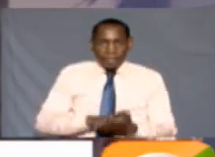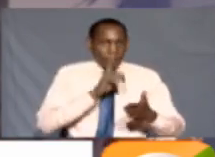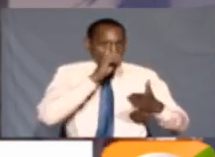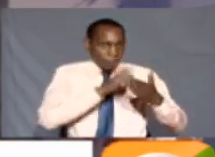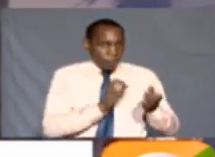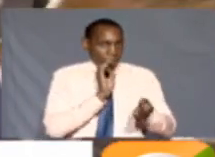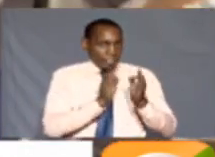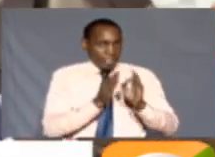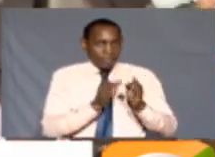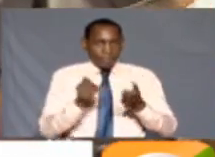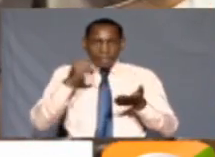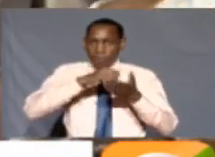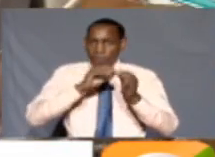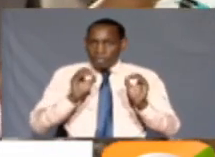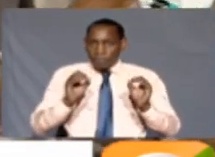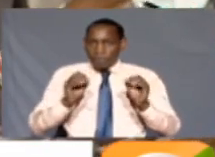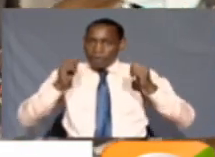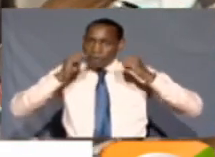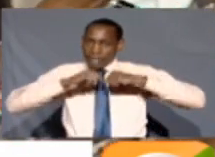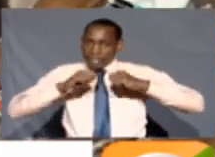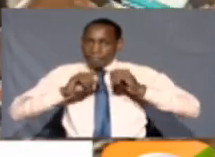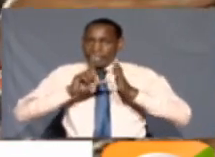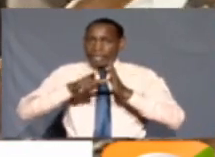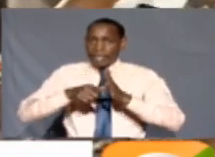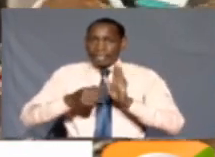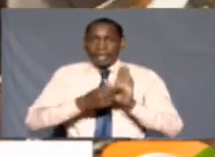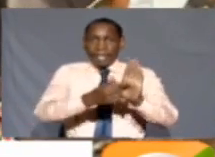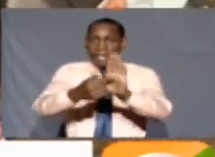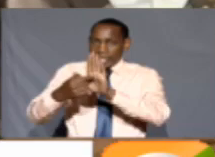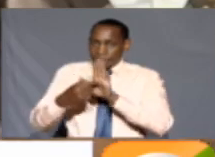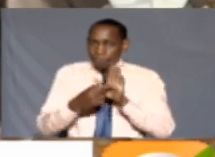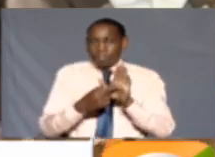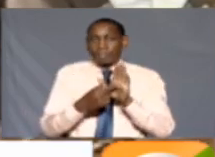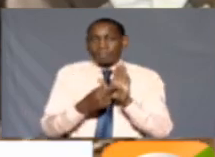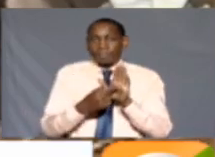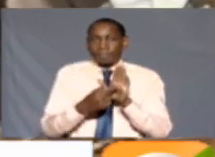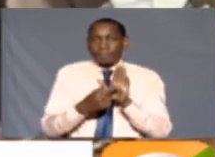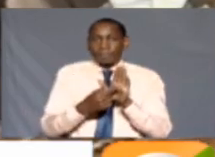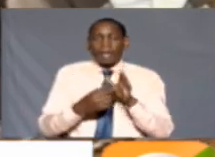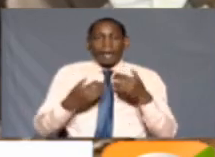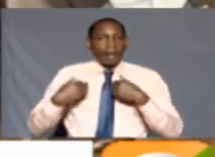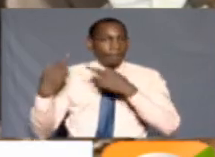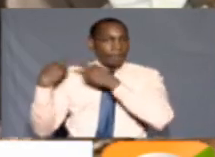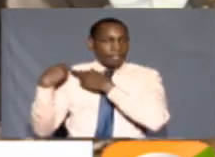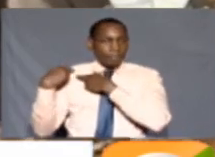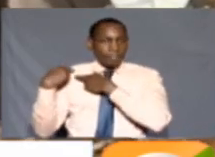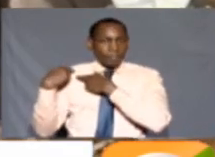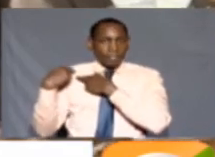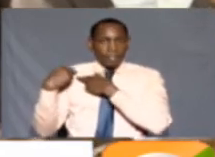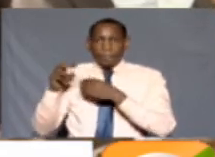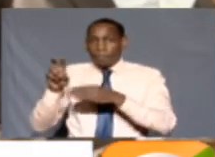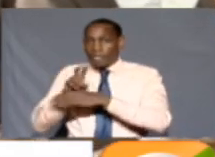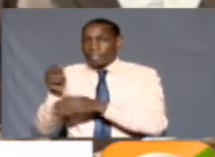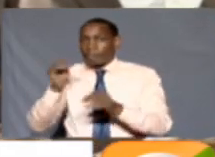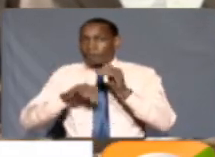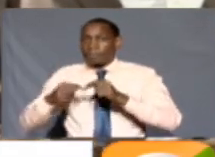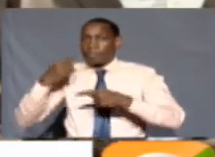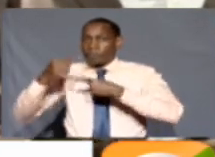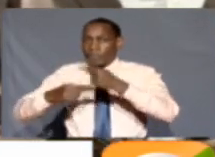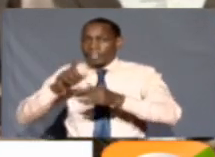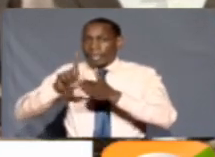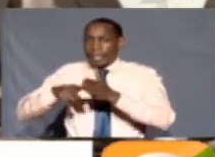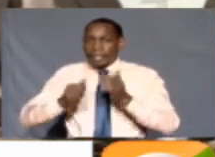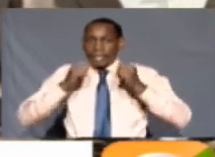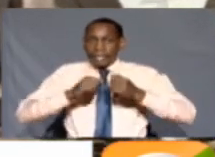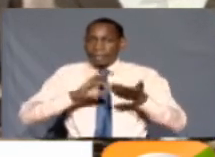you were left out of the deal? That's why you came forth. Because then at that point you have some liability. You watched over corruption happening for a while, and then the